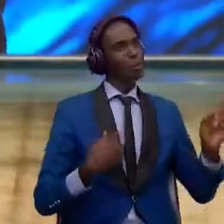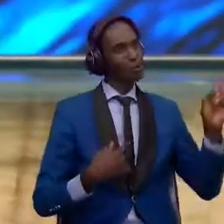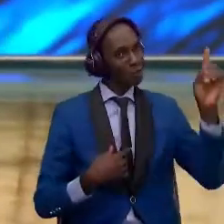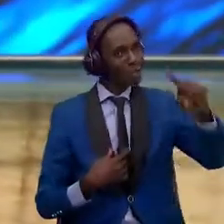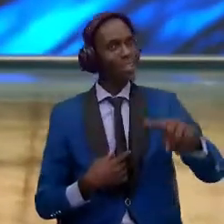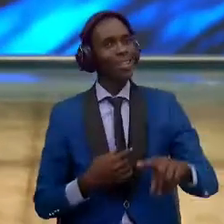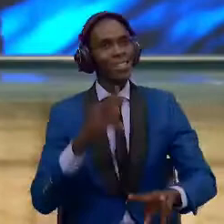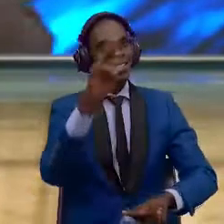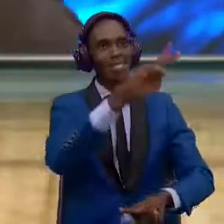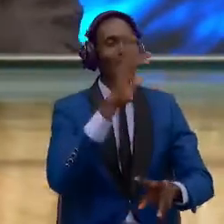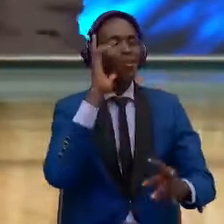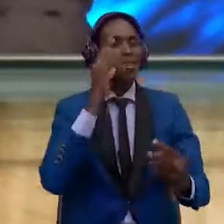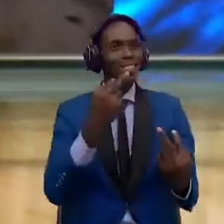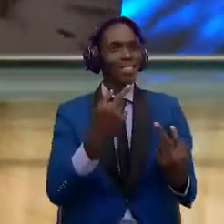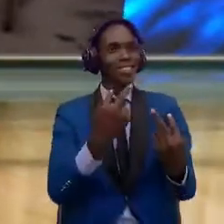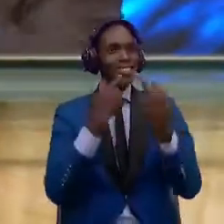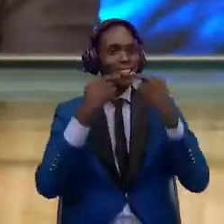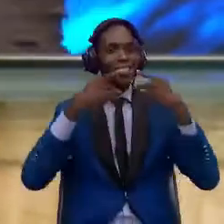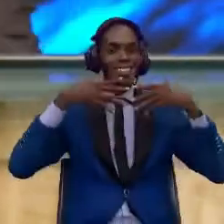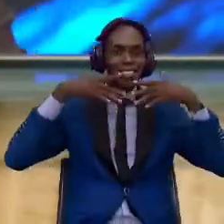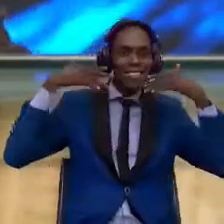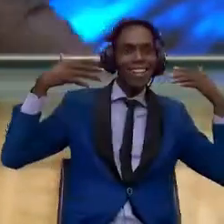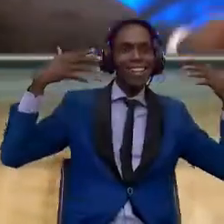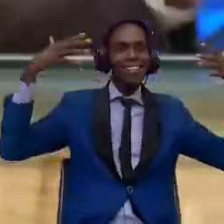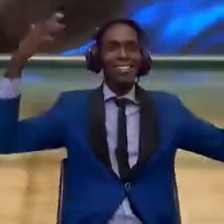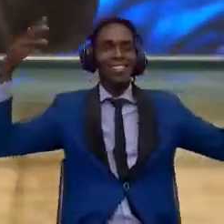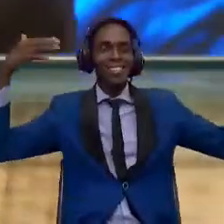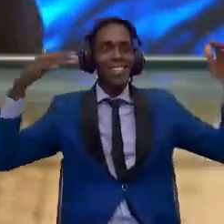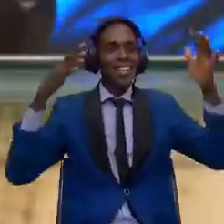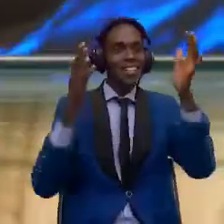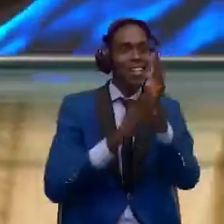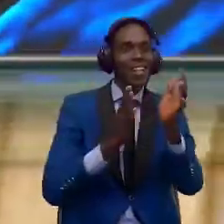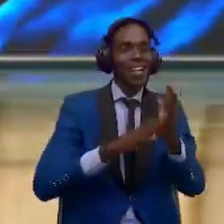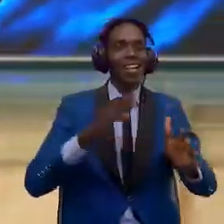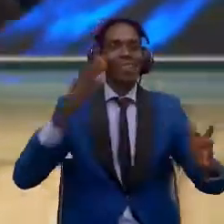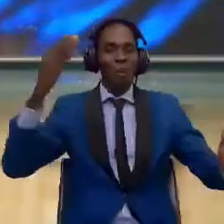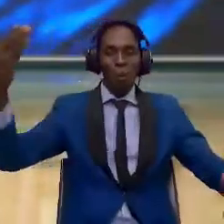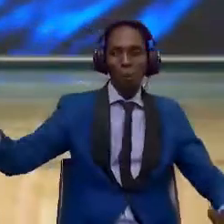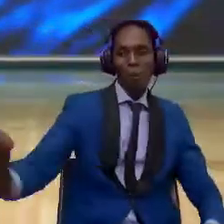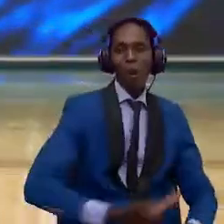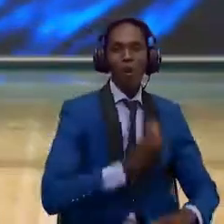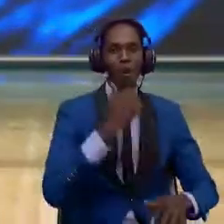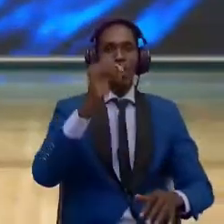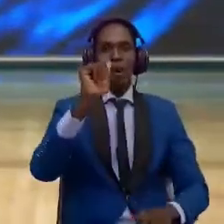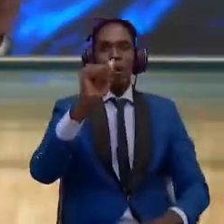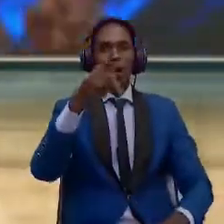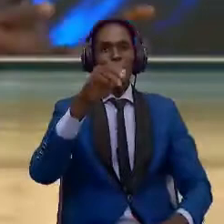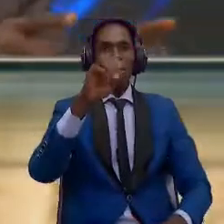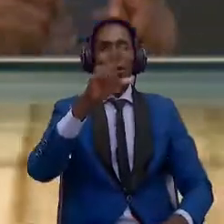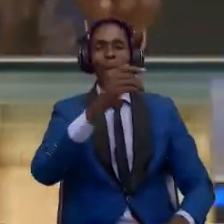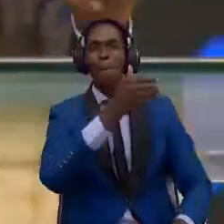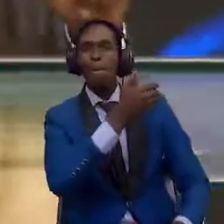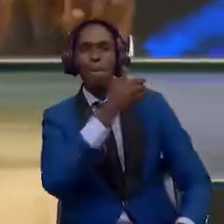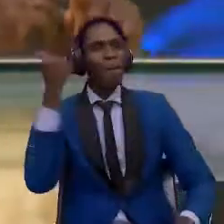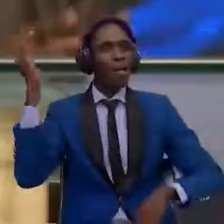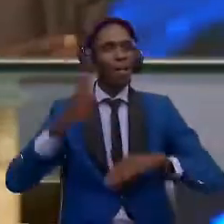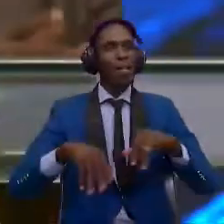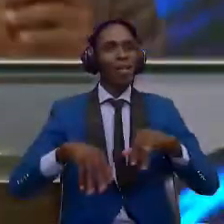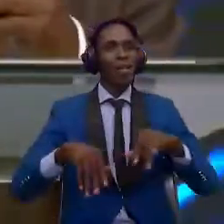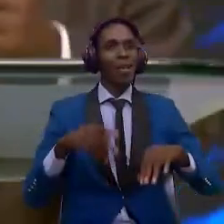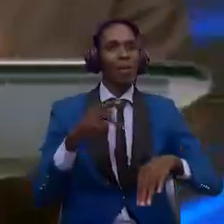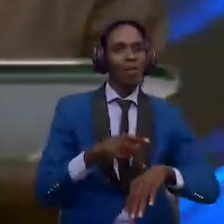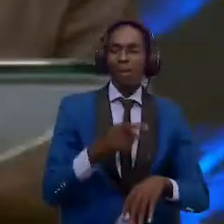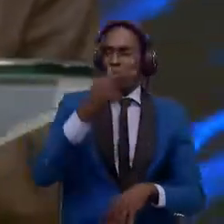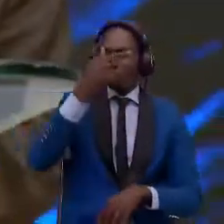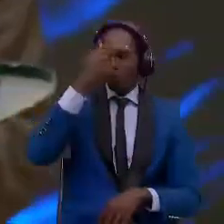look up at me. They are going to cheer. They are going to clap. They are going to say, welcome, Apollos. Because of the humility